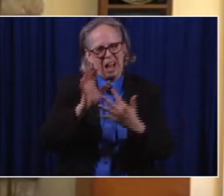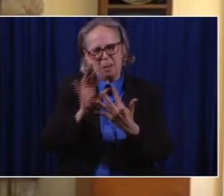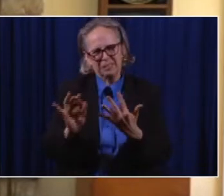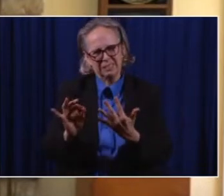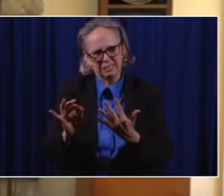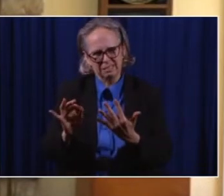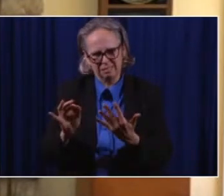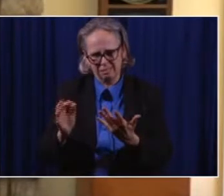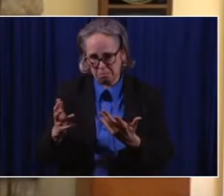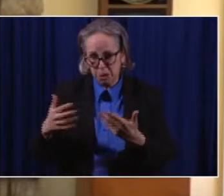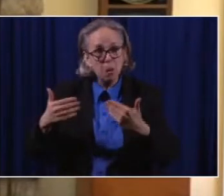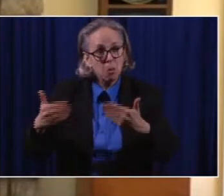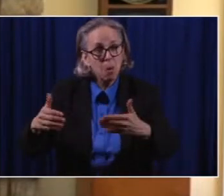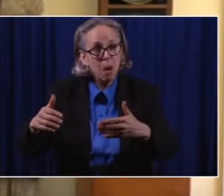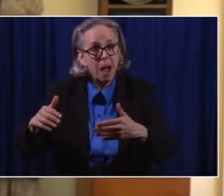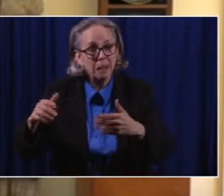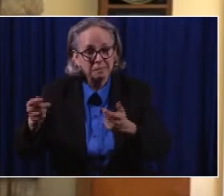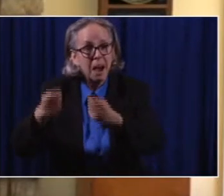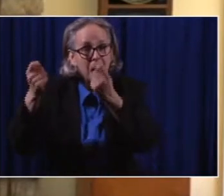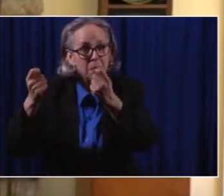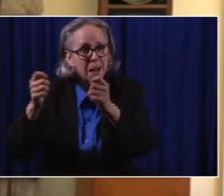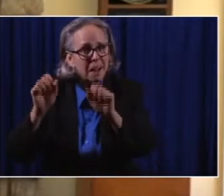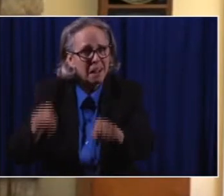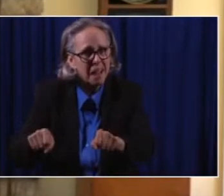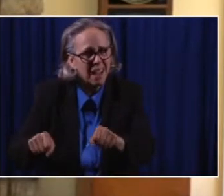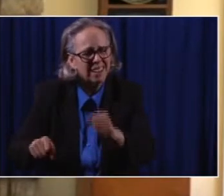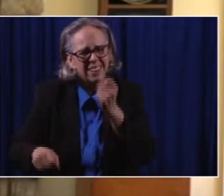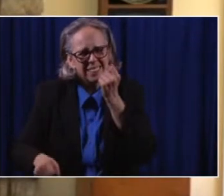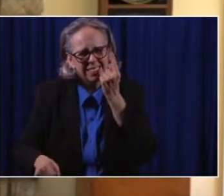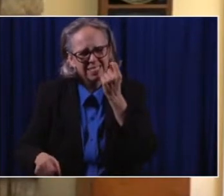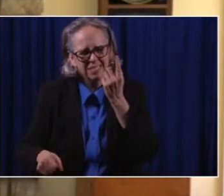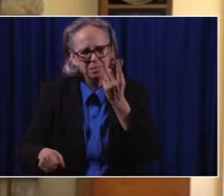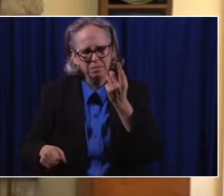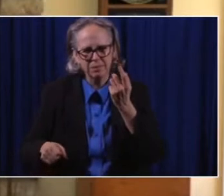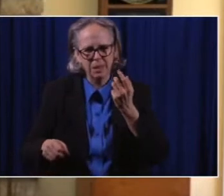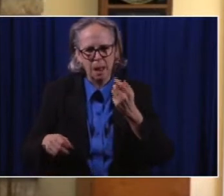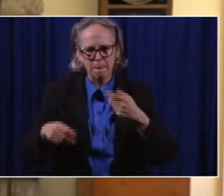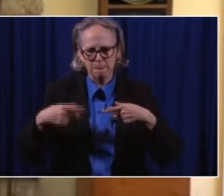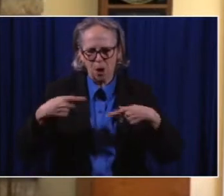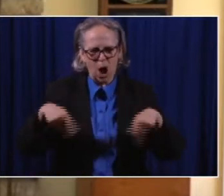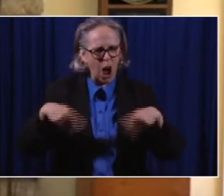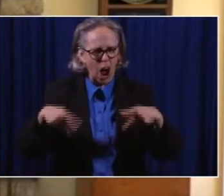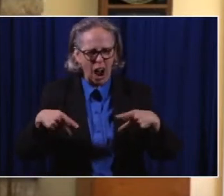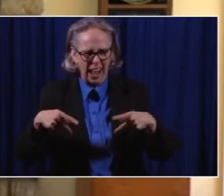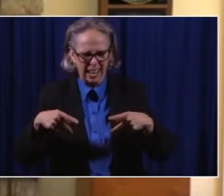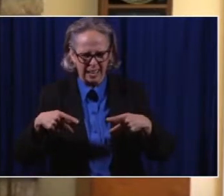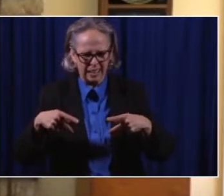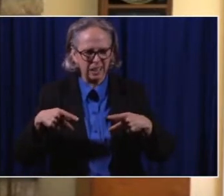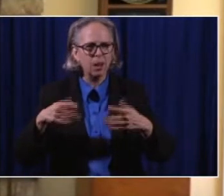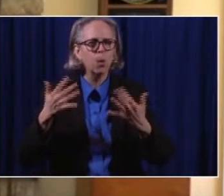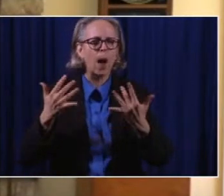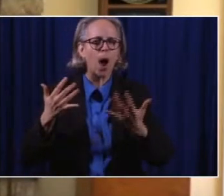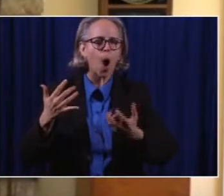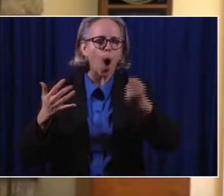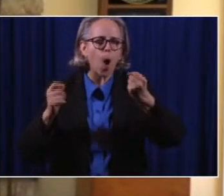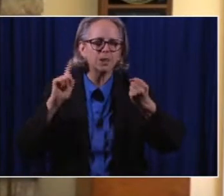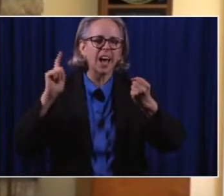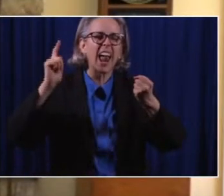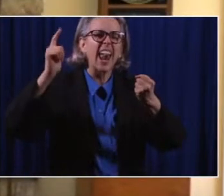big party, when this thing is over, have a great big party. There's many alternatives, many ways that